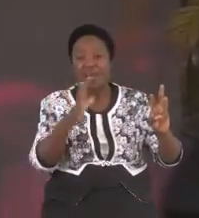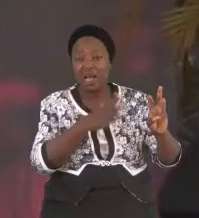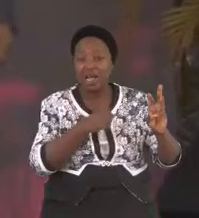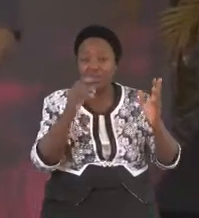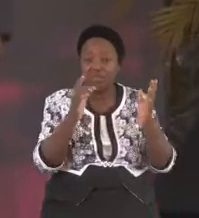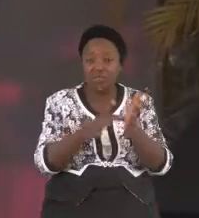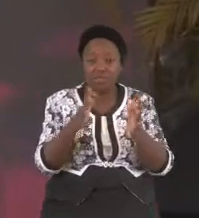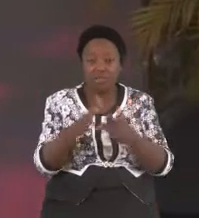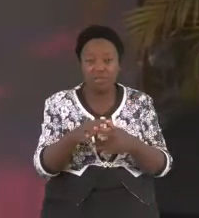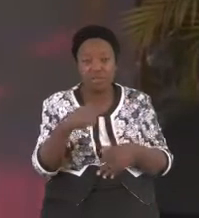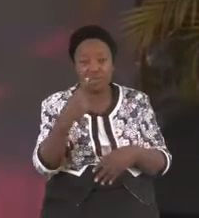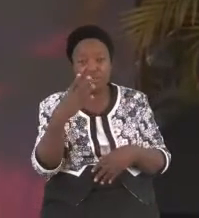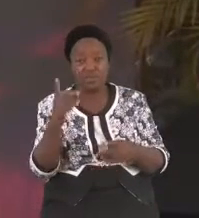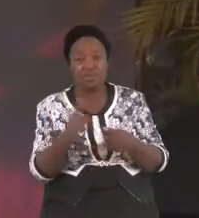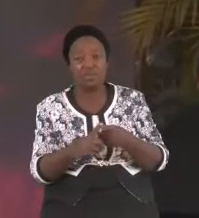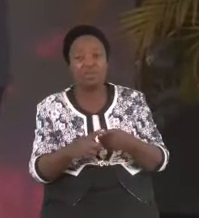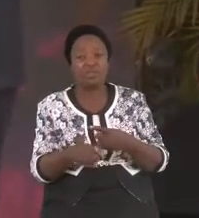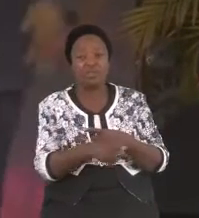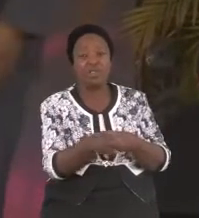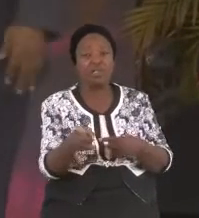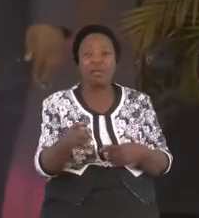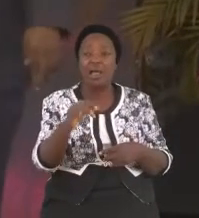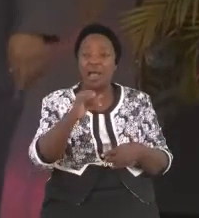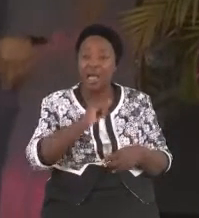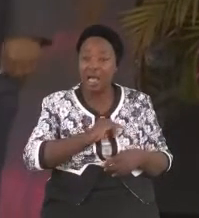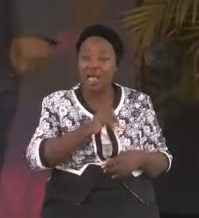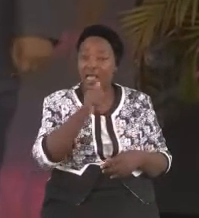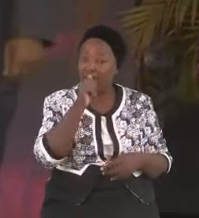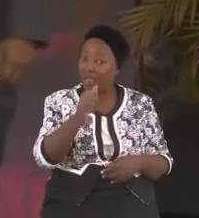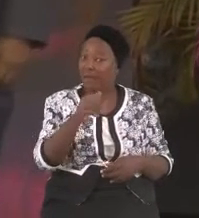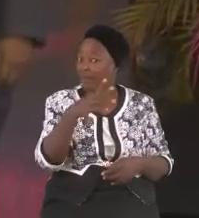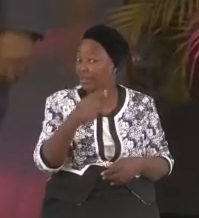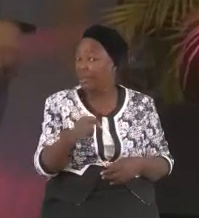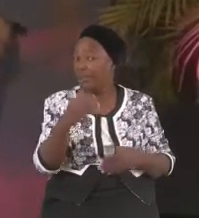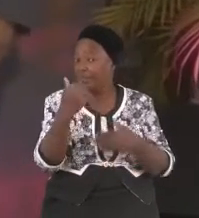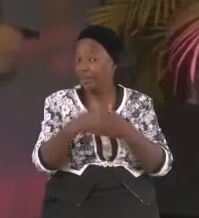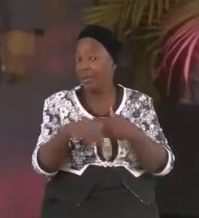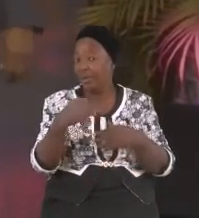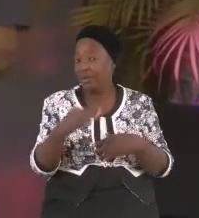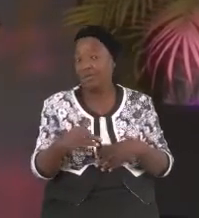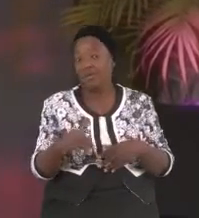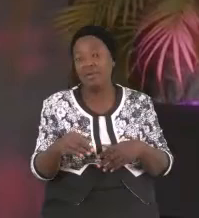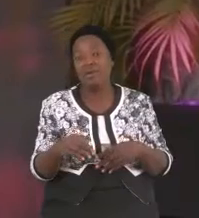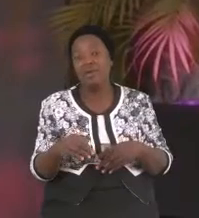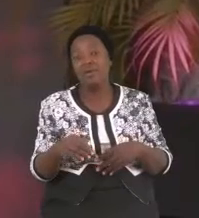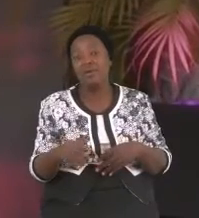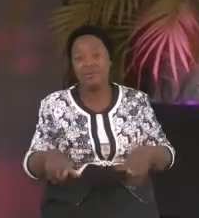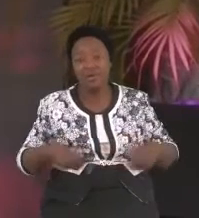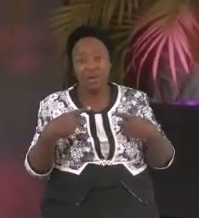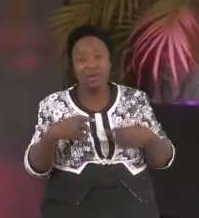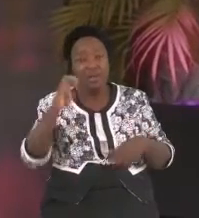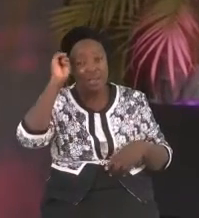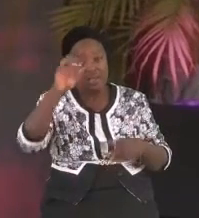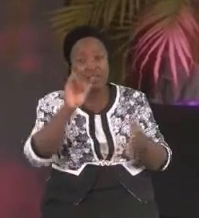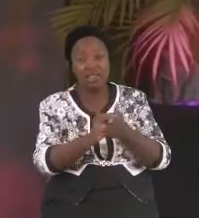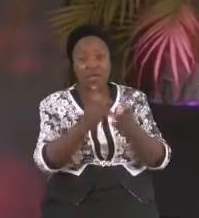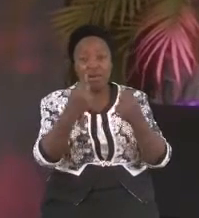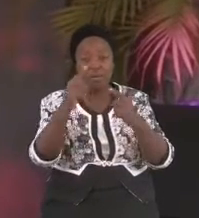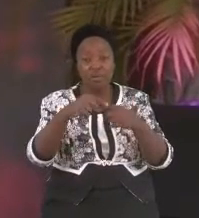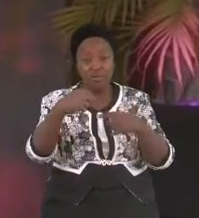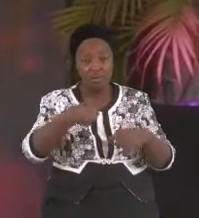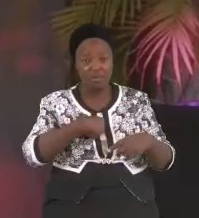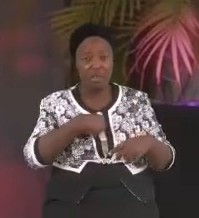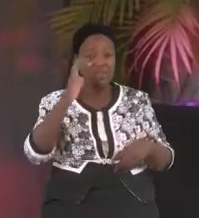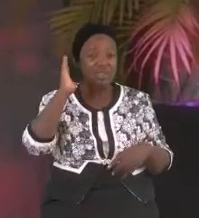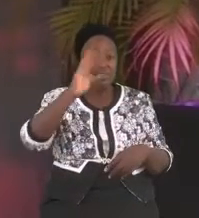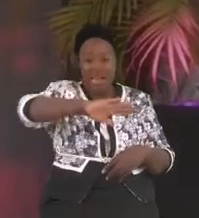said unto them i am the bridge of life he that cometh to me shall never